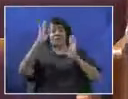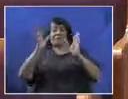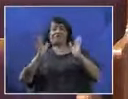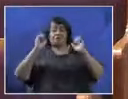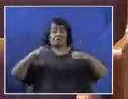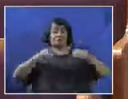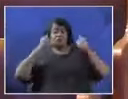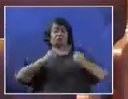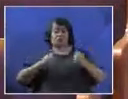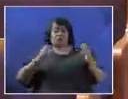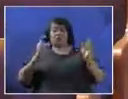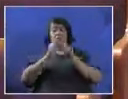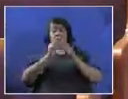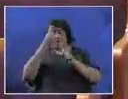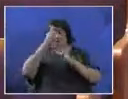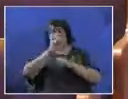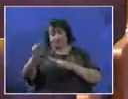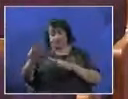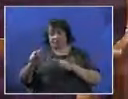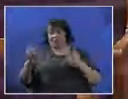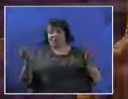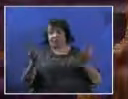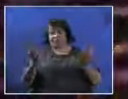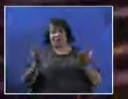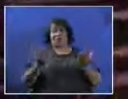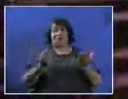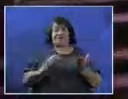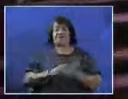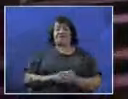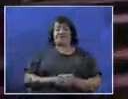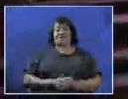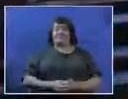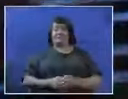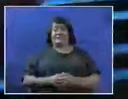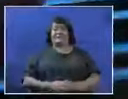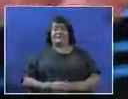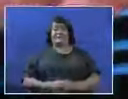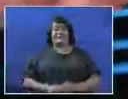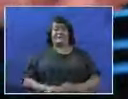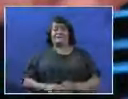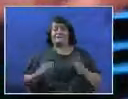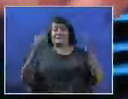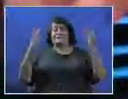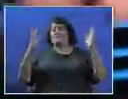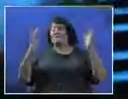word just for you. Let's return to service.